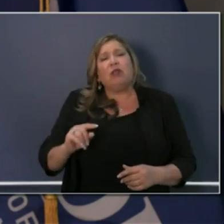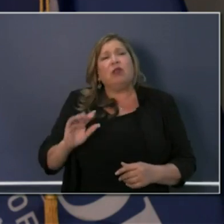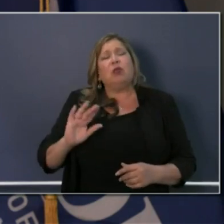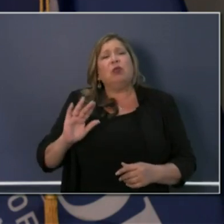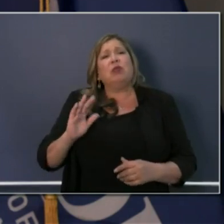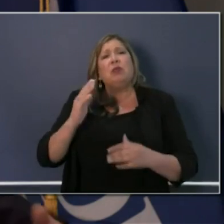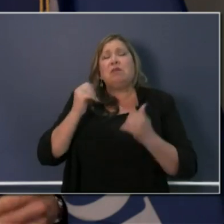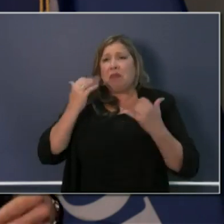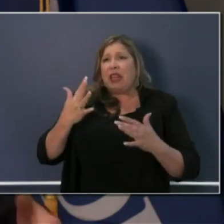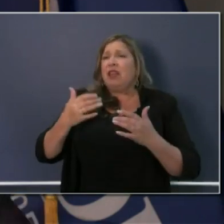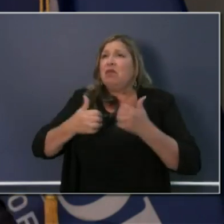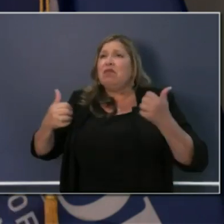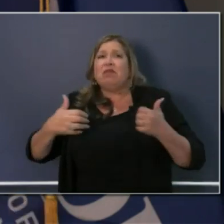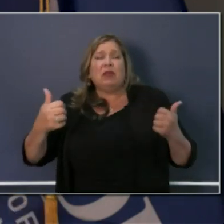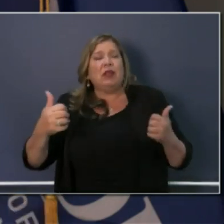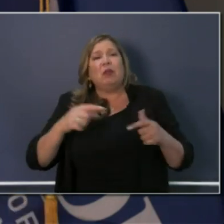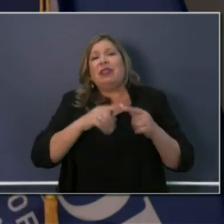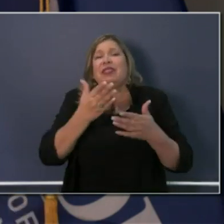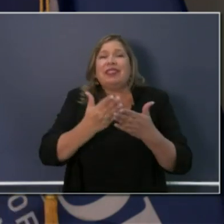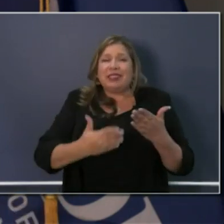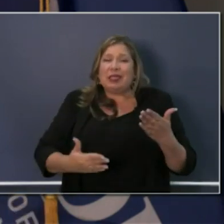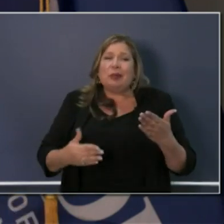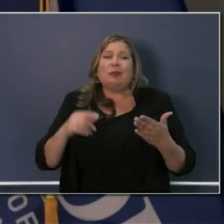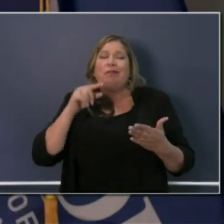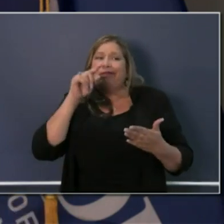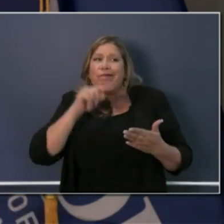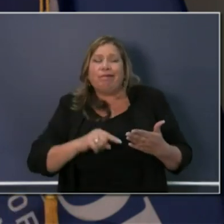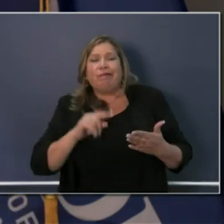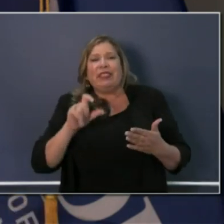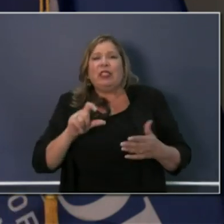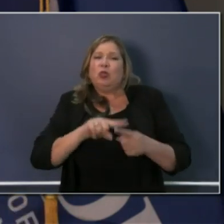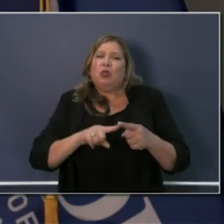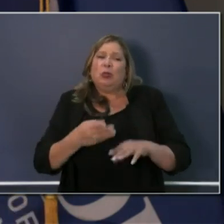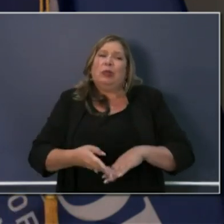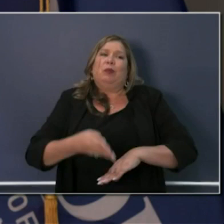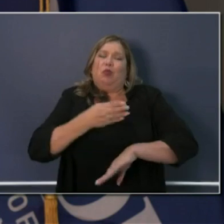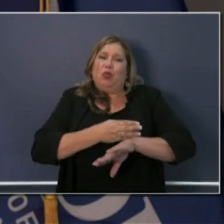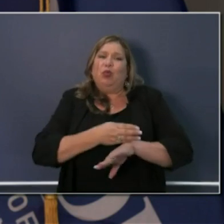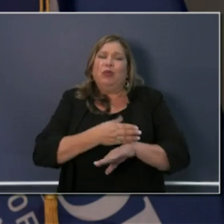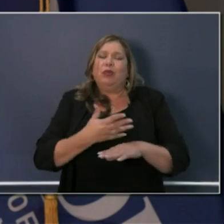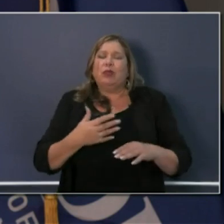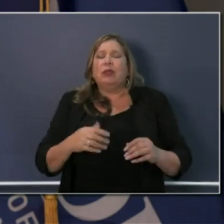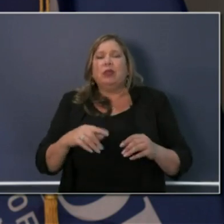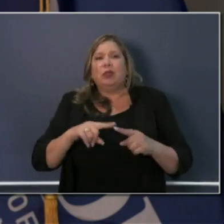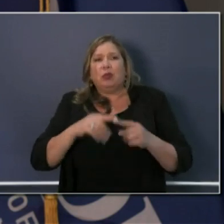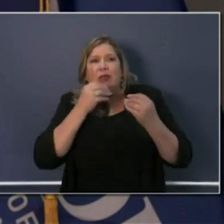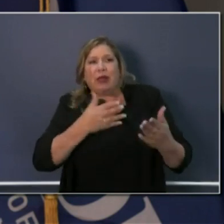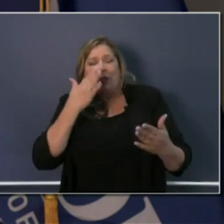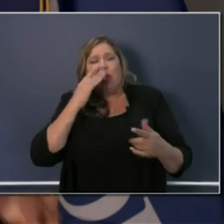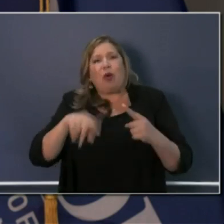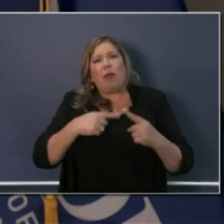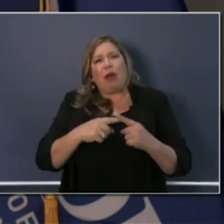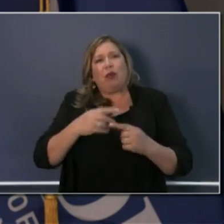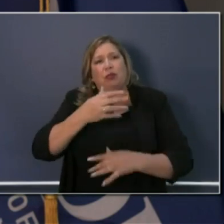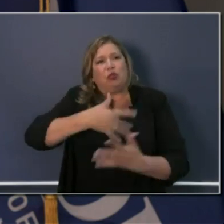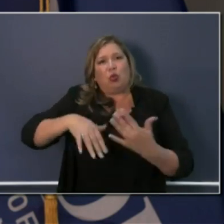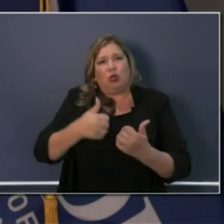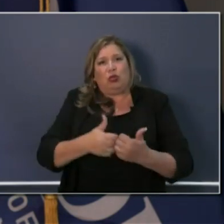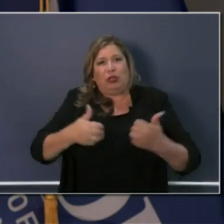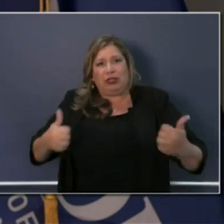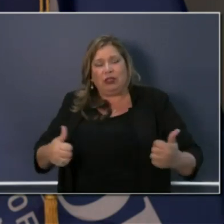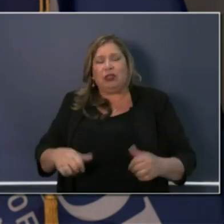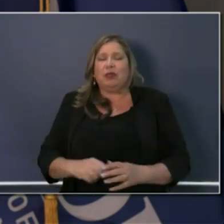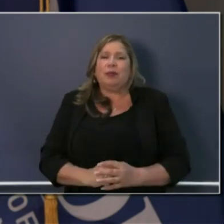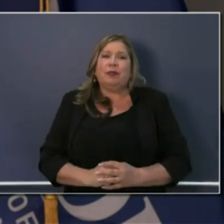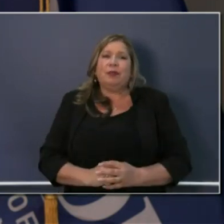we still have work to do to socialize these new protocols. But I think it's going remarkably well under those circumstances. We put out very